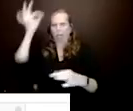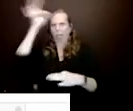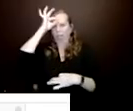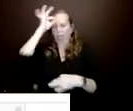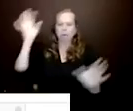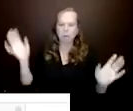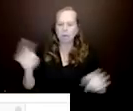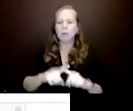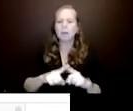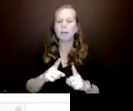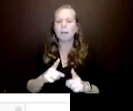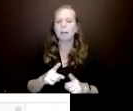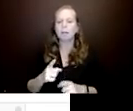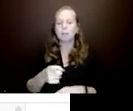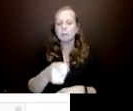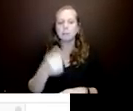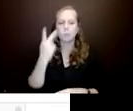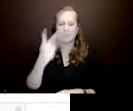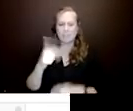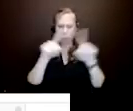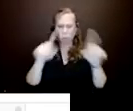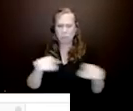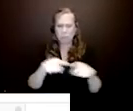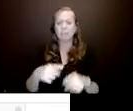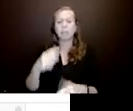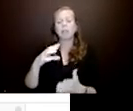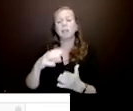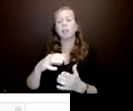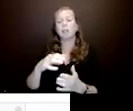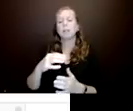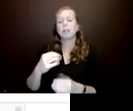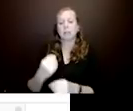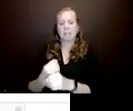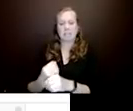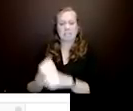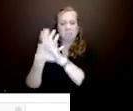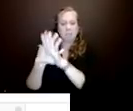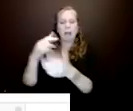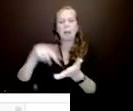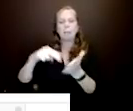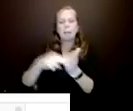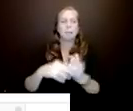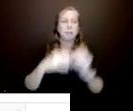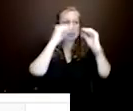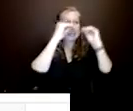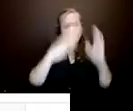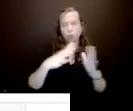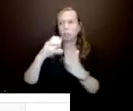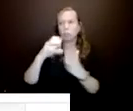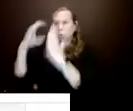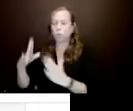means, and you see it here on your screen, that the students and teachers are engaged at the same time online,